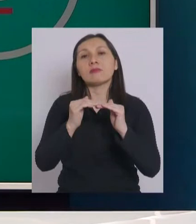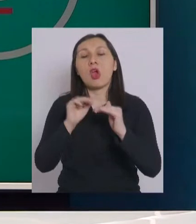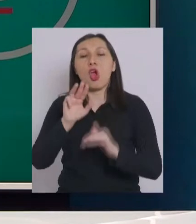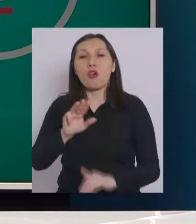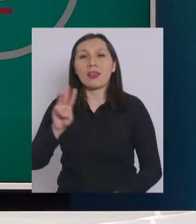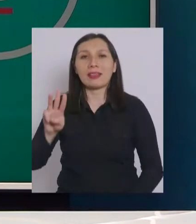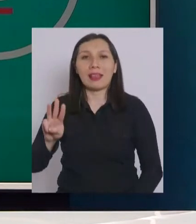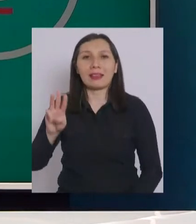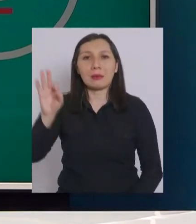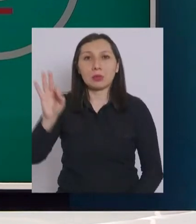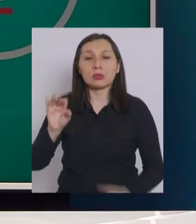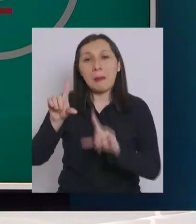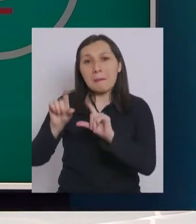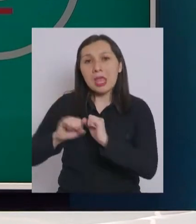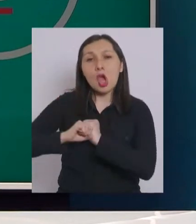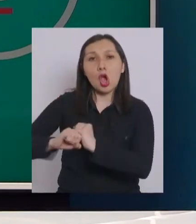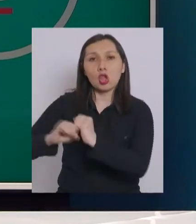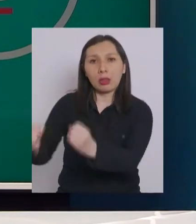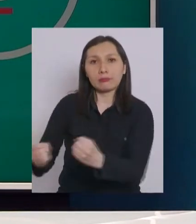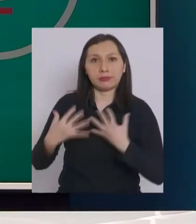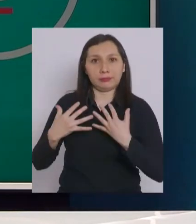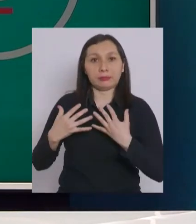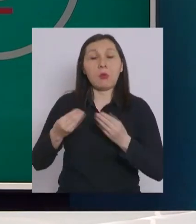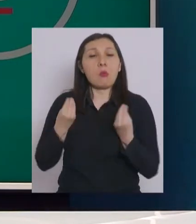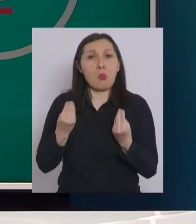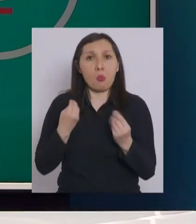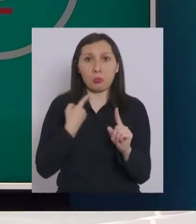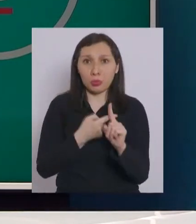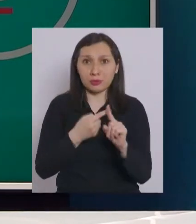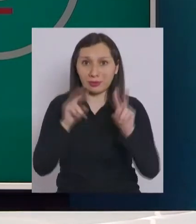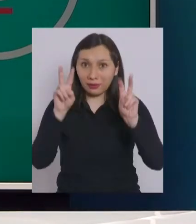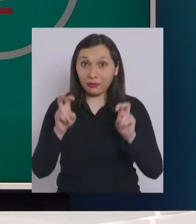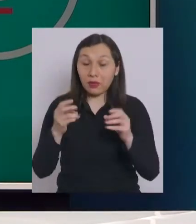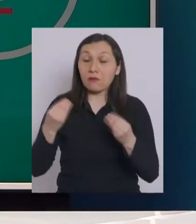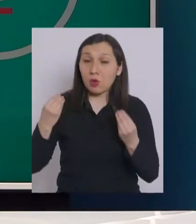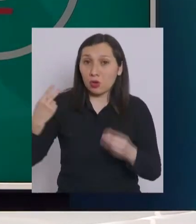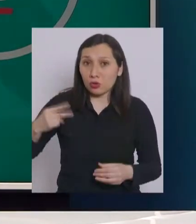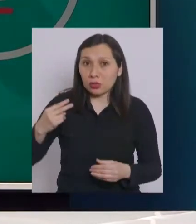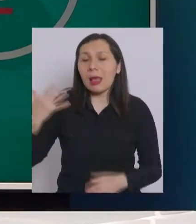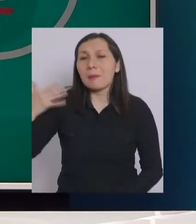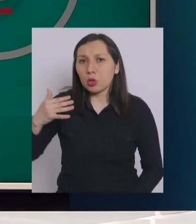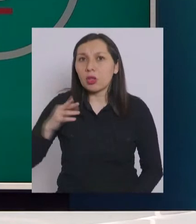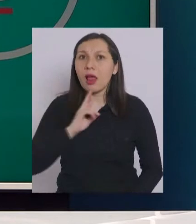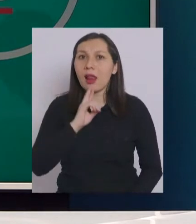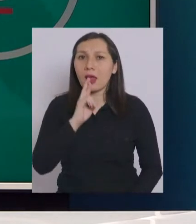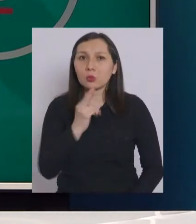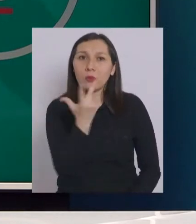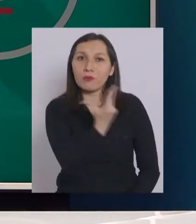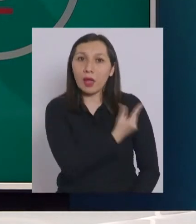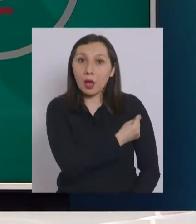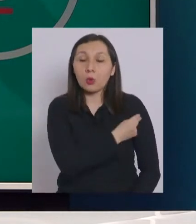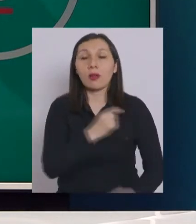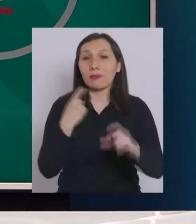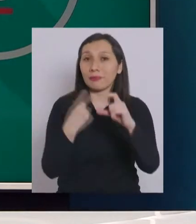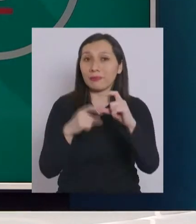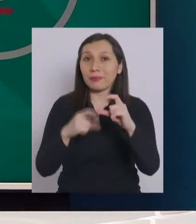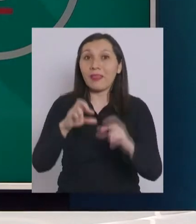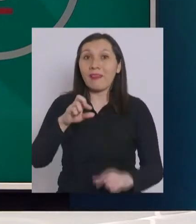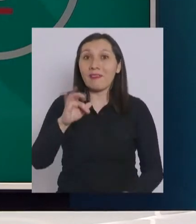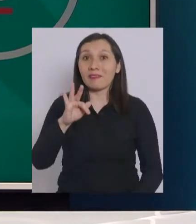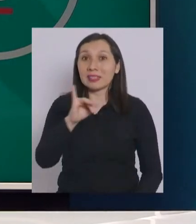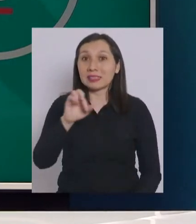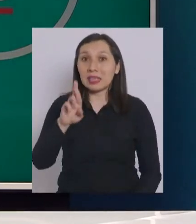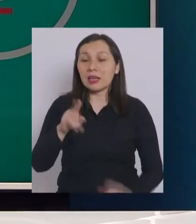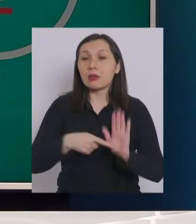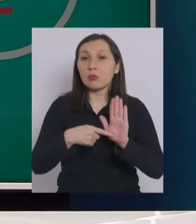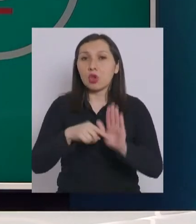to 93% to prevent contagion, which is very positive. It is also tremendously important to see the result of vaccination